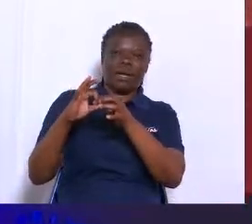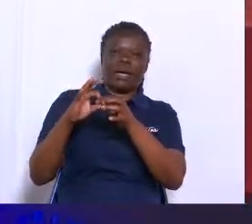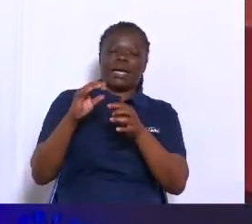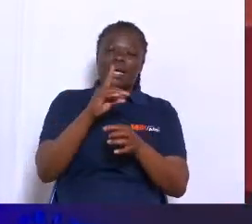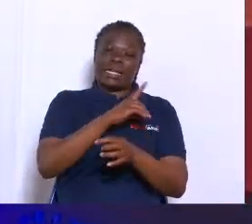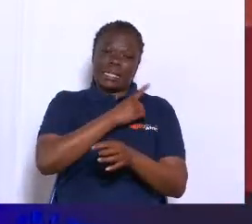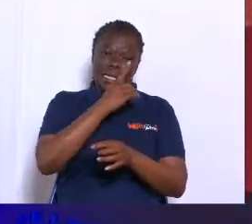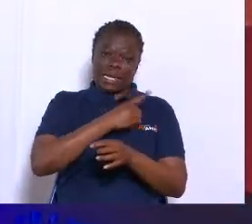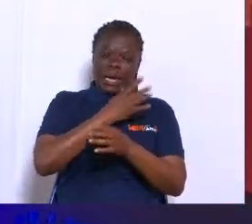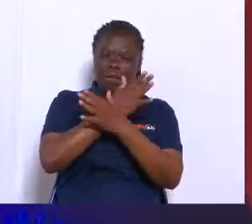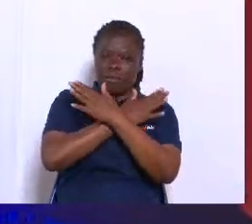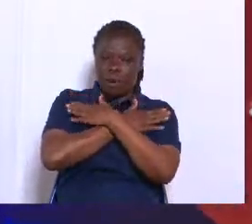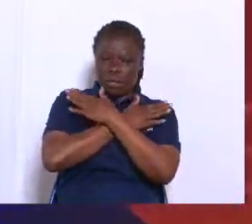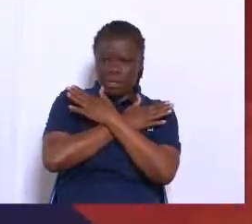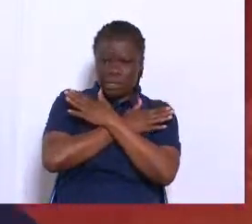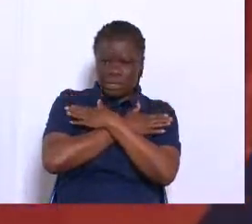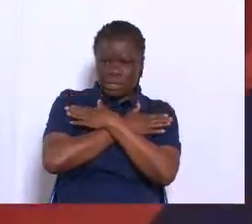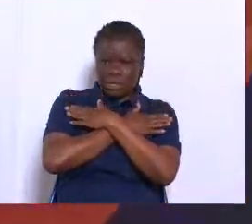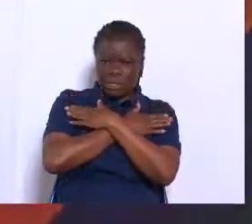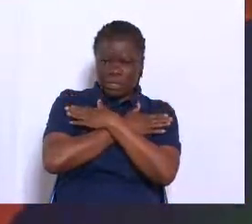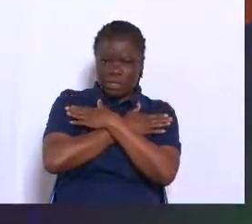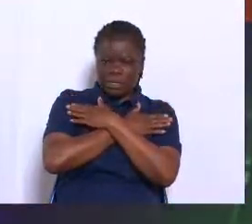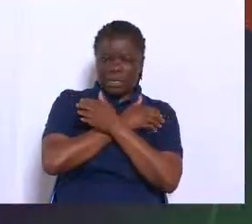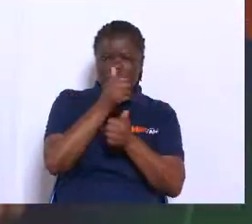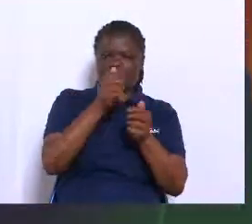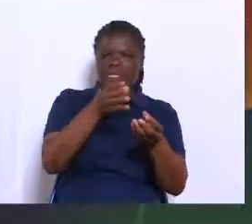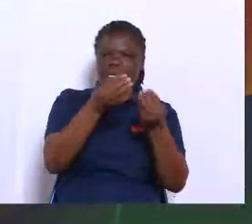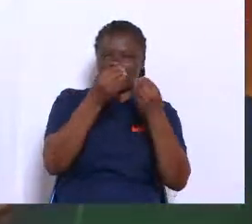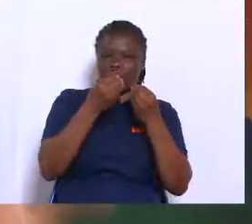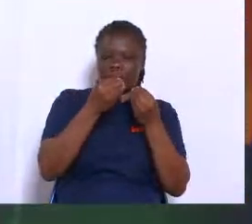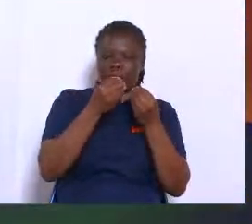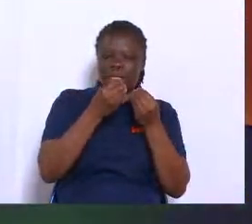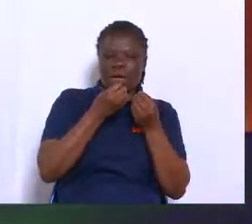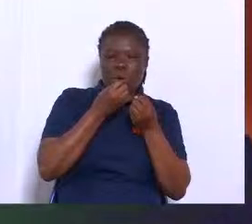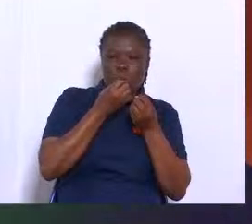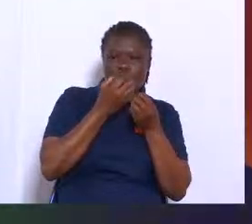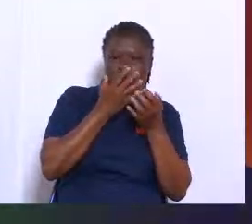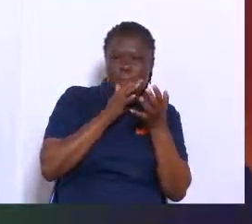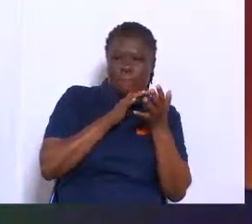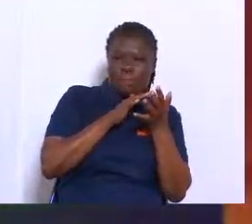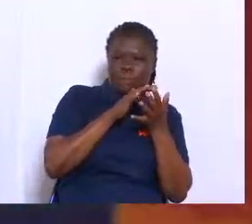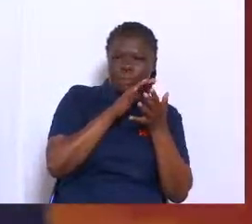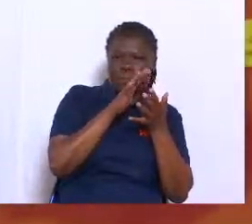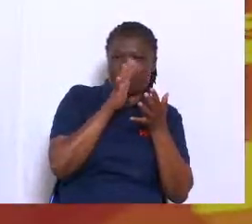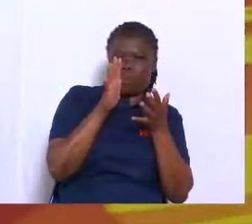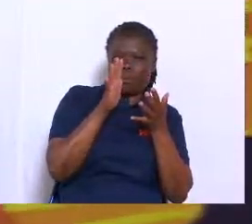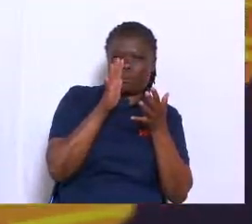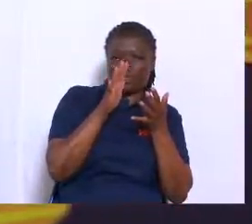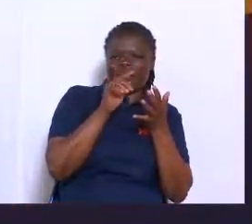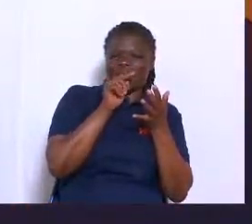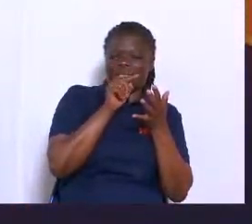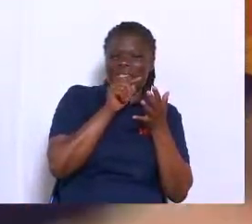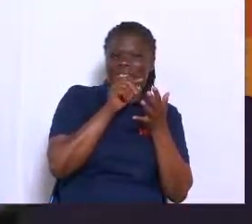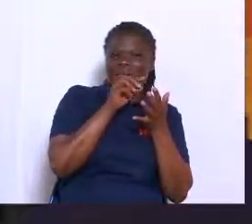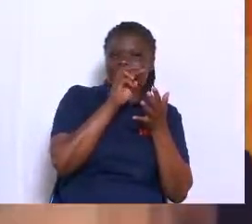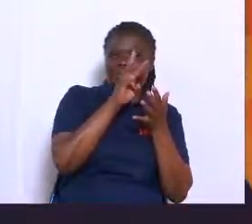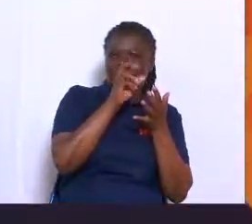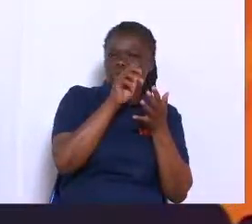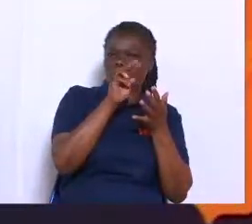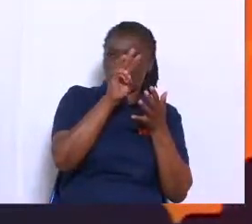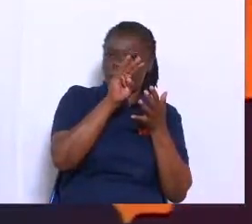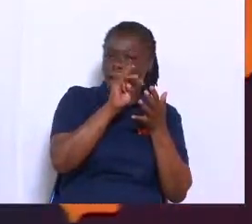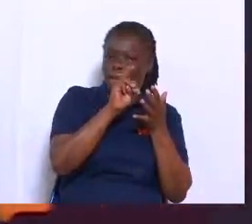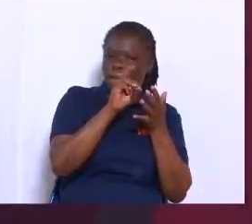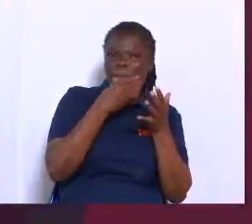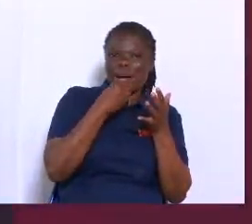friends is Robert Wong. Robert Wong now is 86 years old. I met him many years